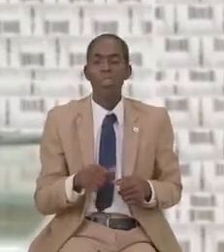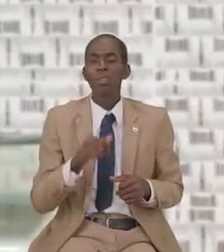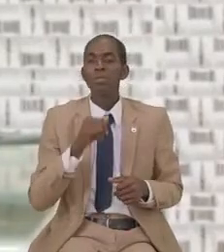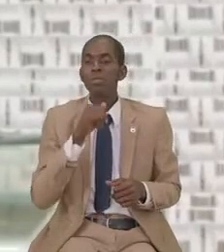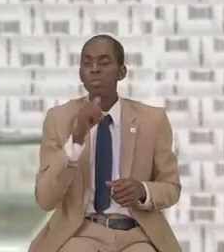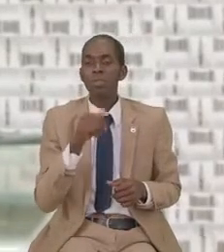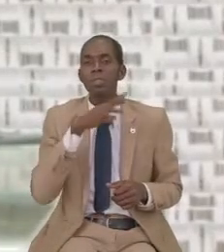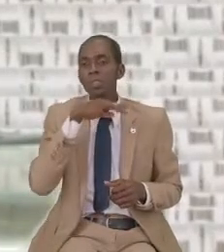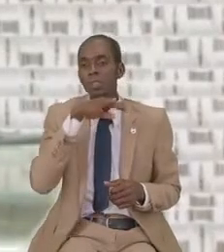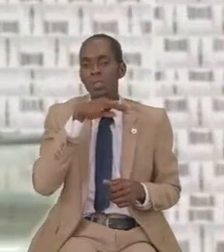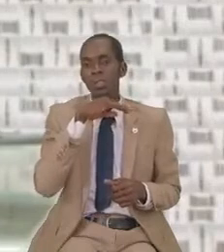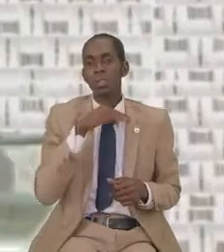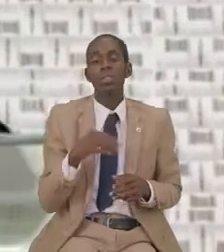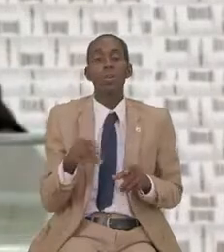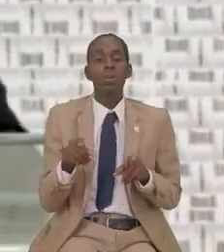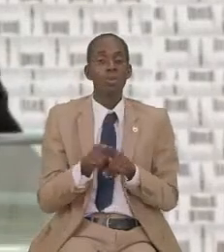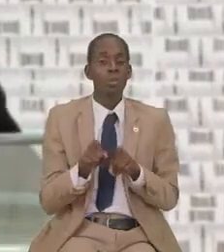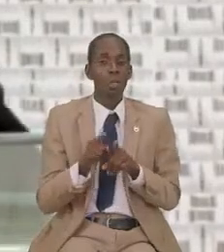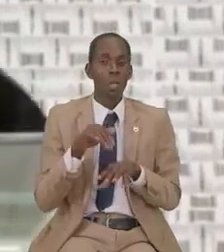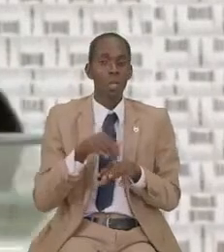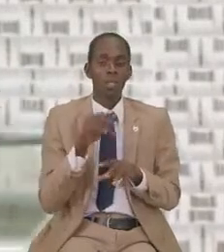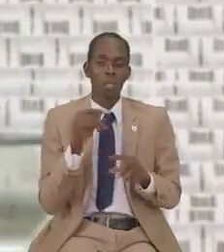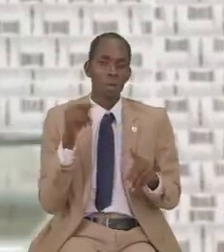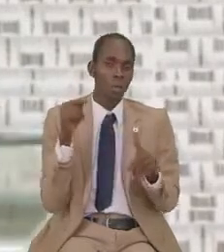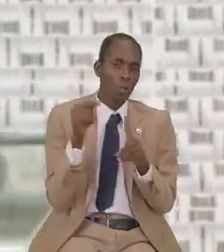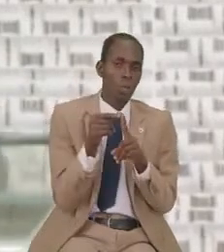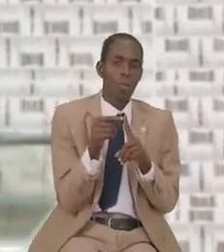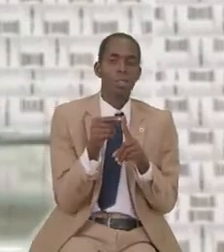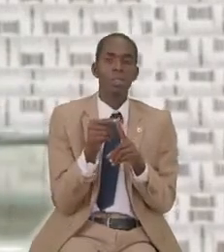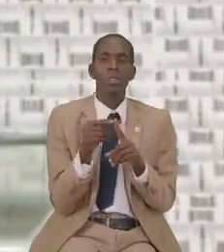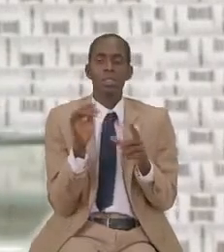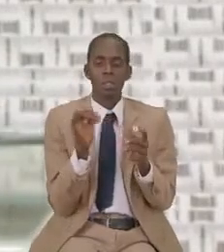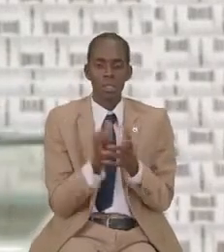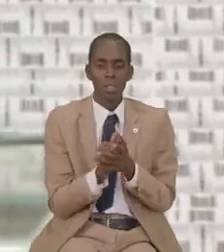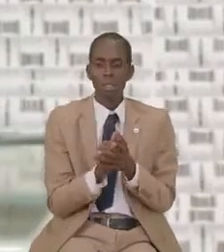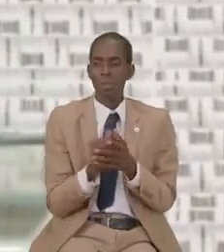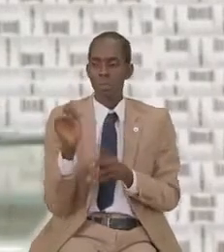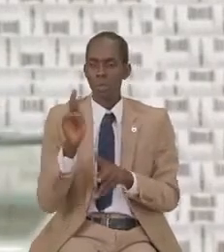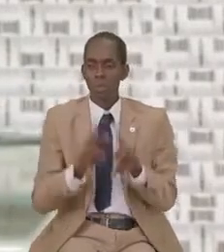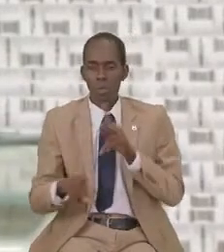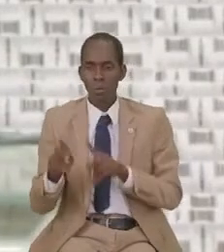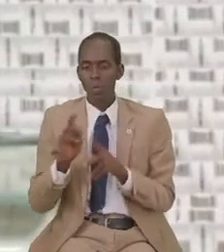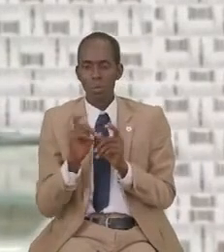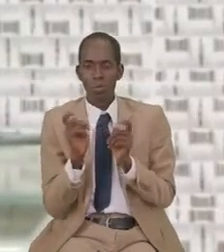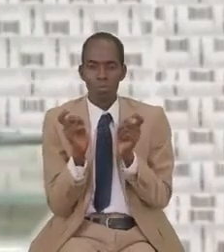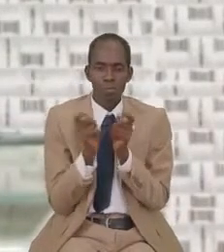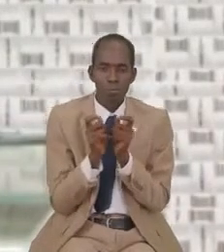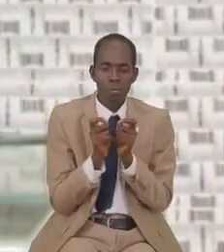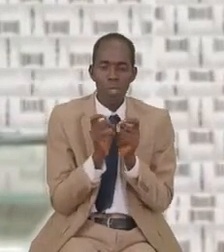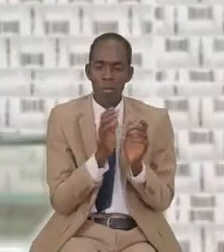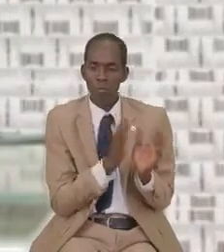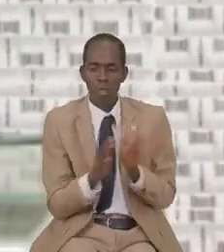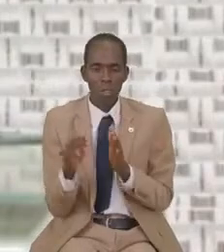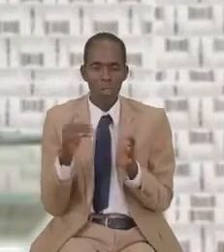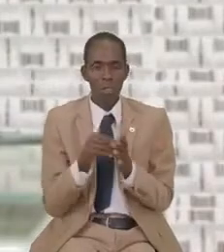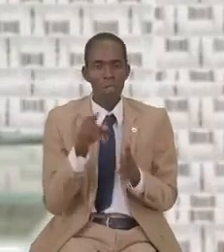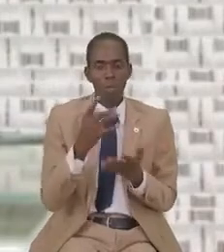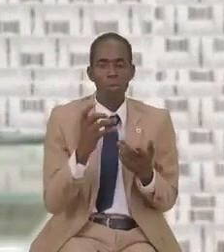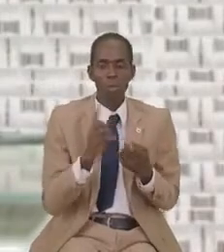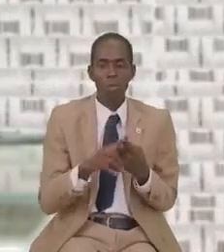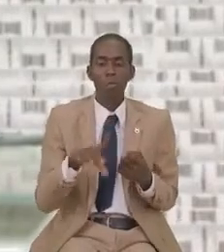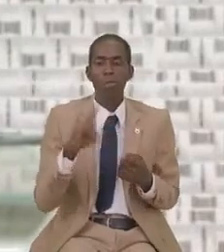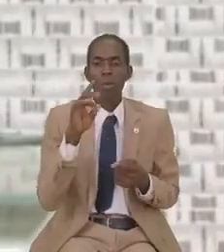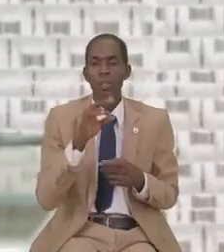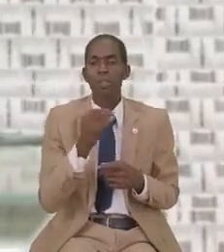undefiled, even at a point that the kings conspired against him, wanting to find a fault. They